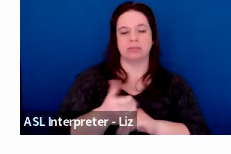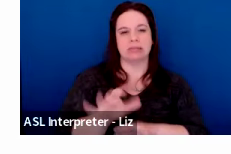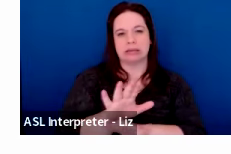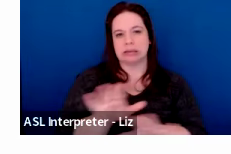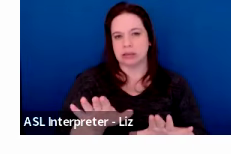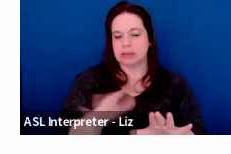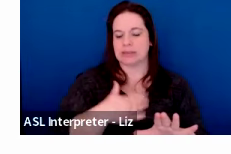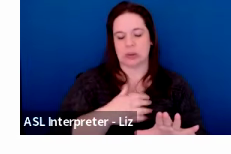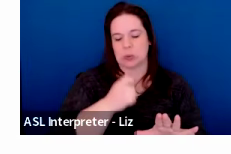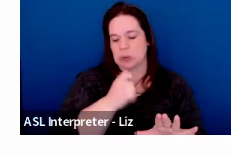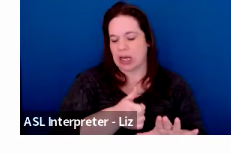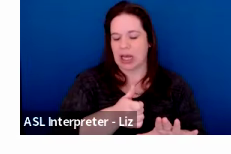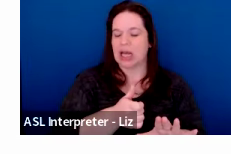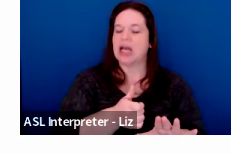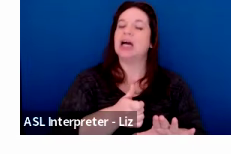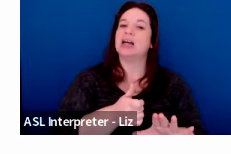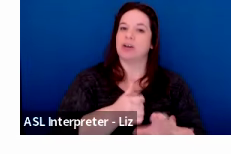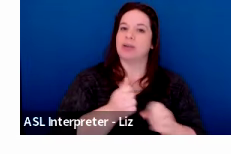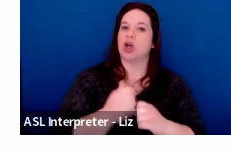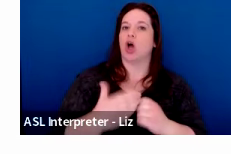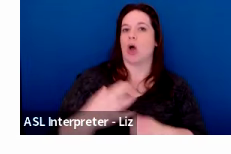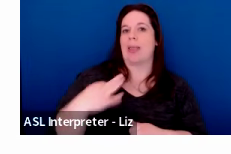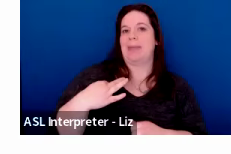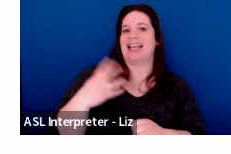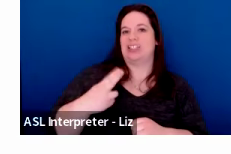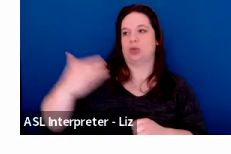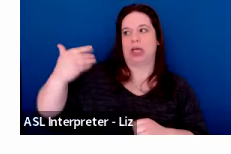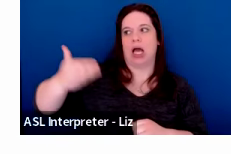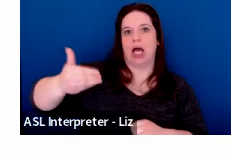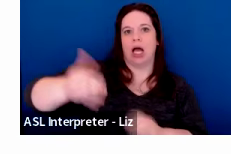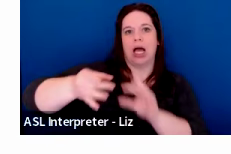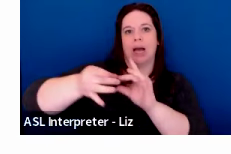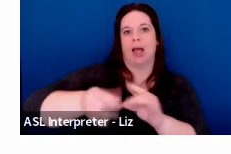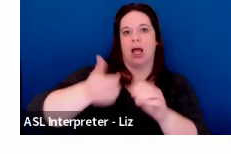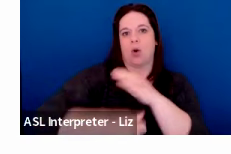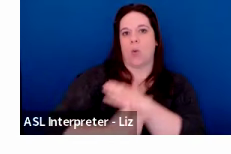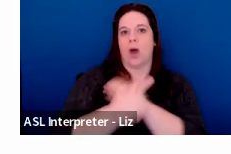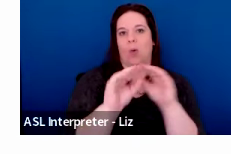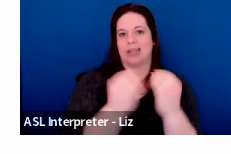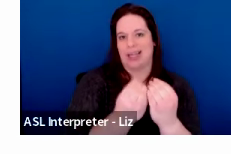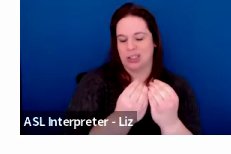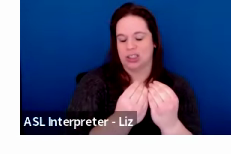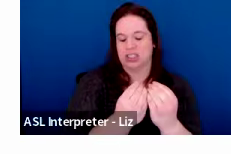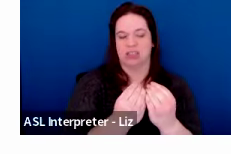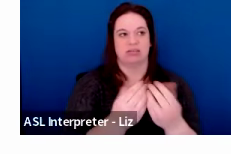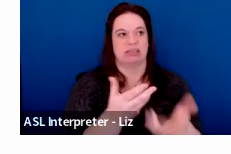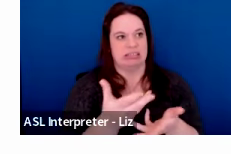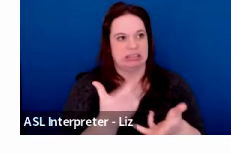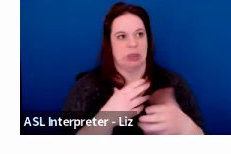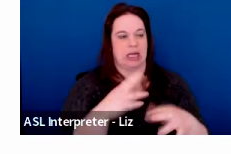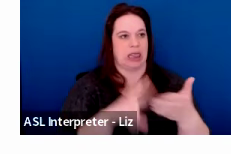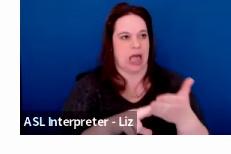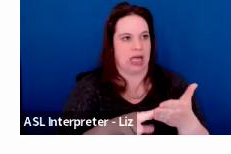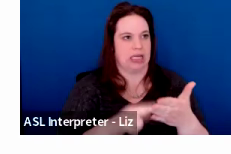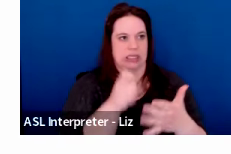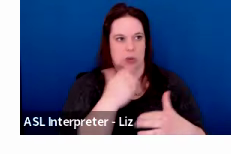that all the application history is tied to the one organization. So if you're trying to create, you don't have the logins and you're trying to create an